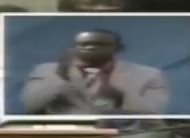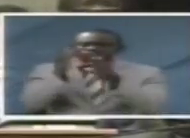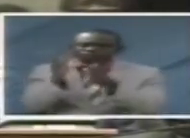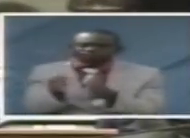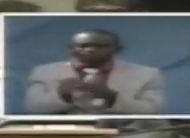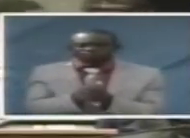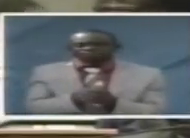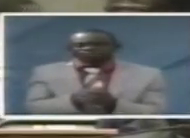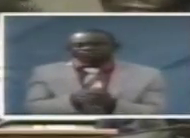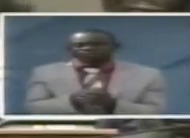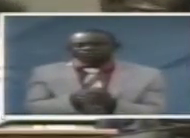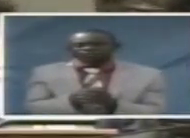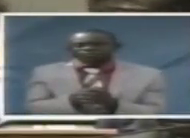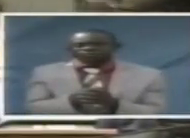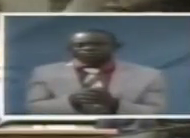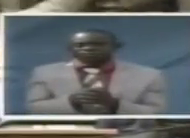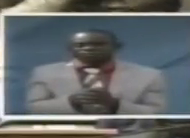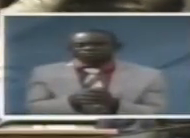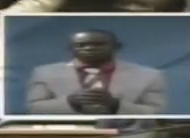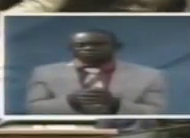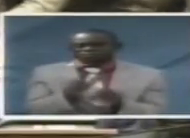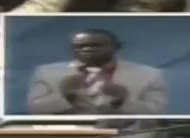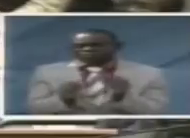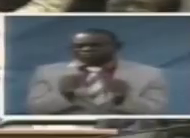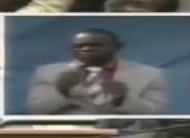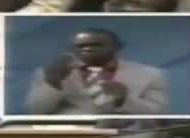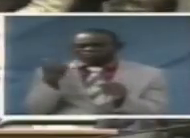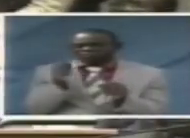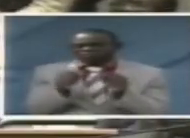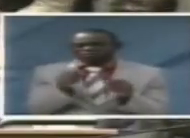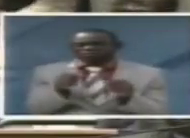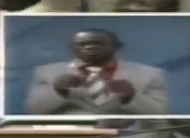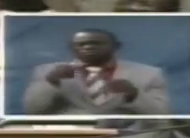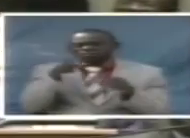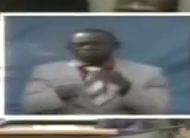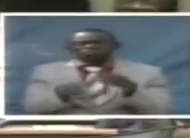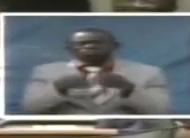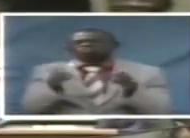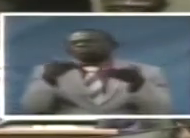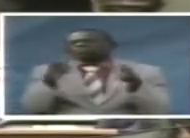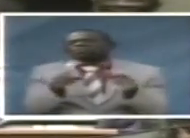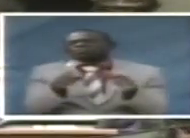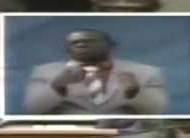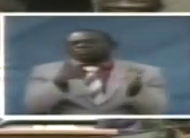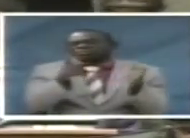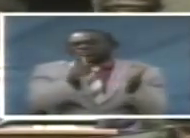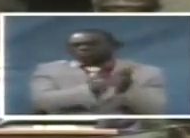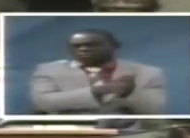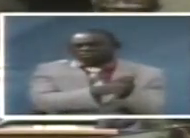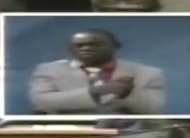Mr. Speaker, the recently launched Lusaka Ndola